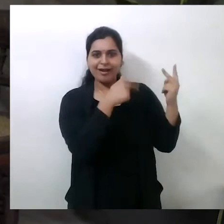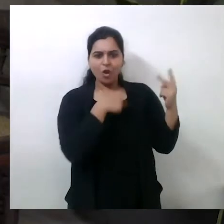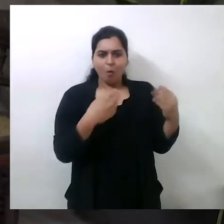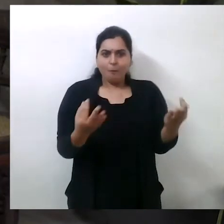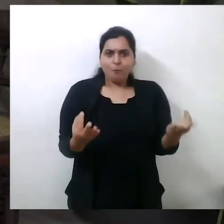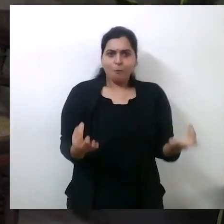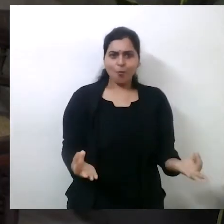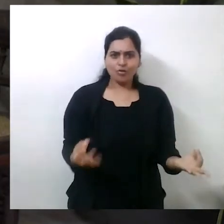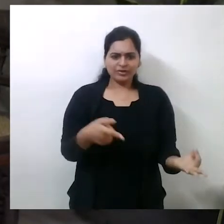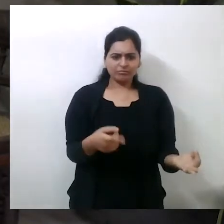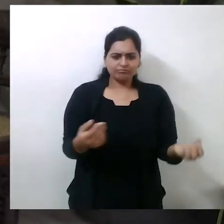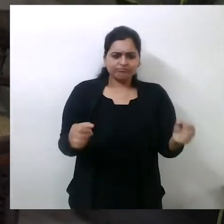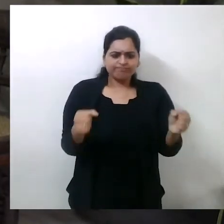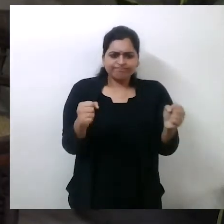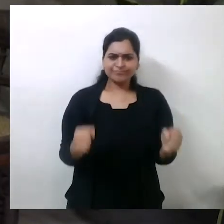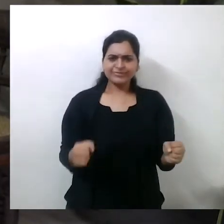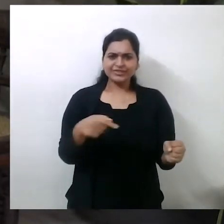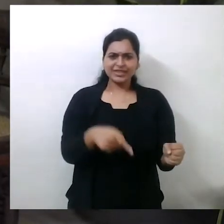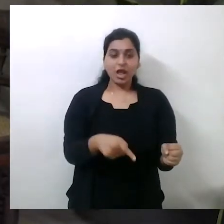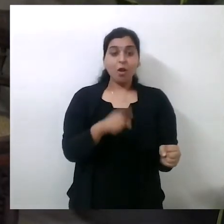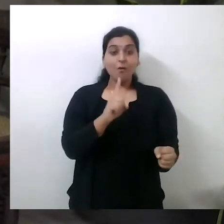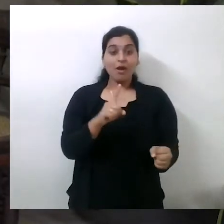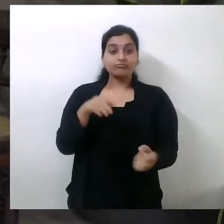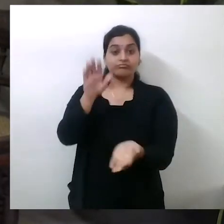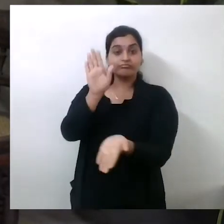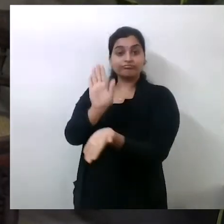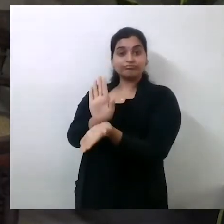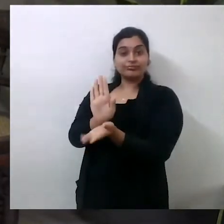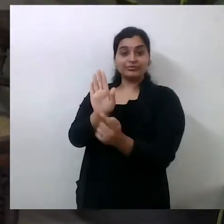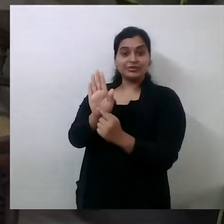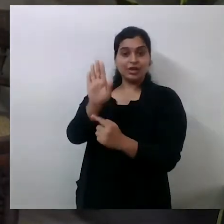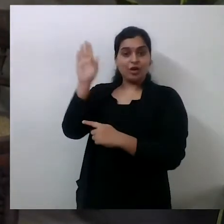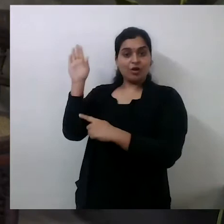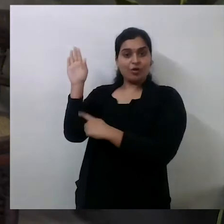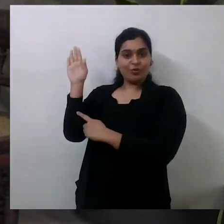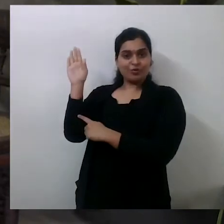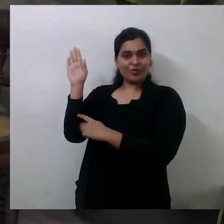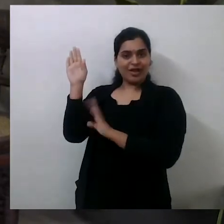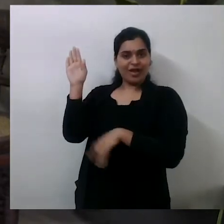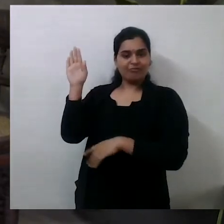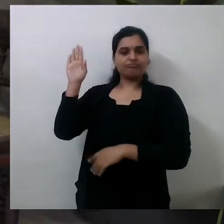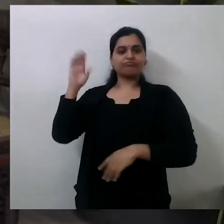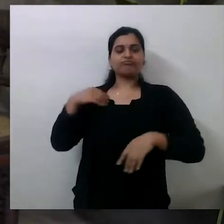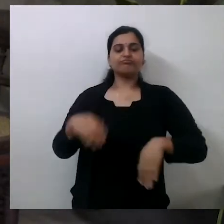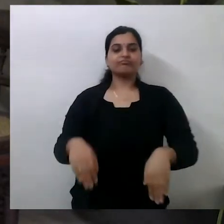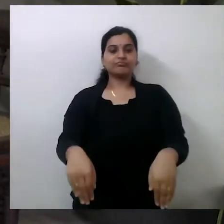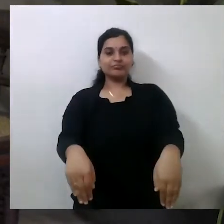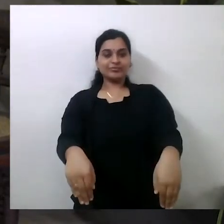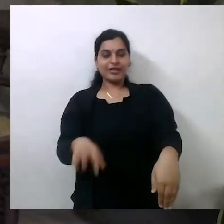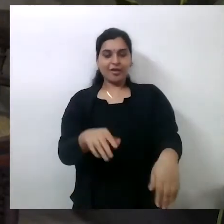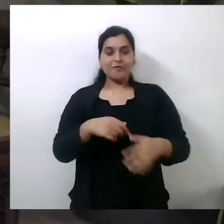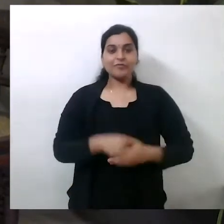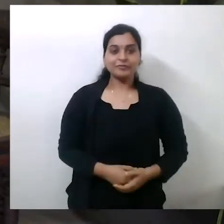Buddhist carvings, all of it. You'll see elevated seats, the lotus seat, different forms of seating, and the arcaded back in